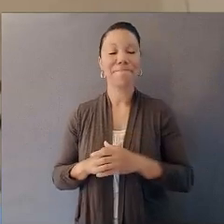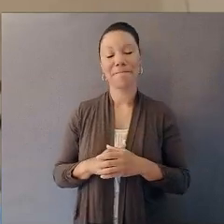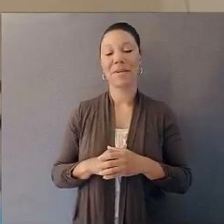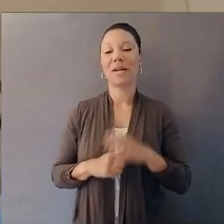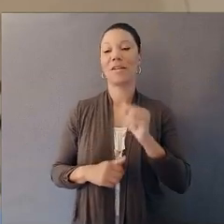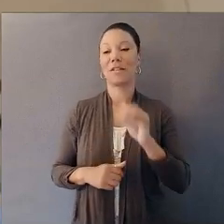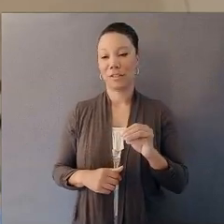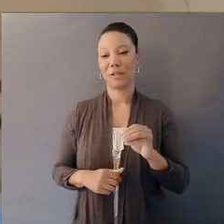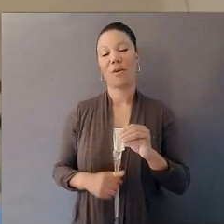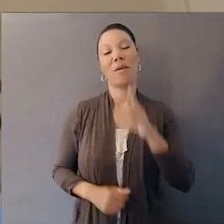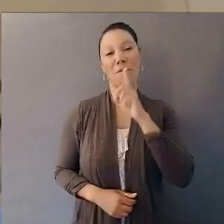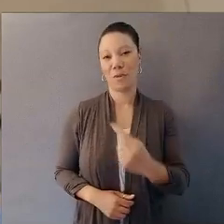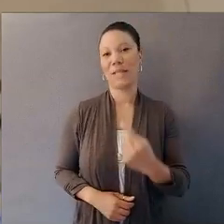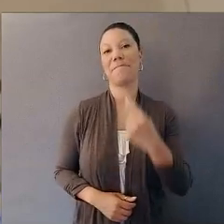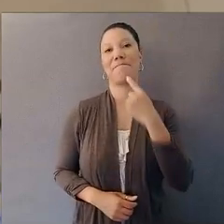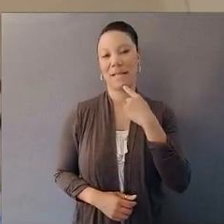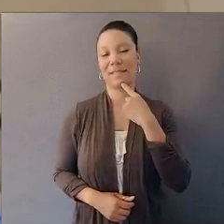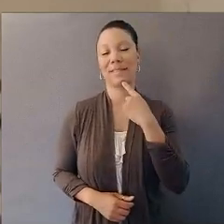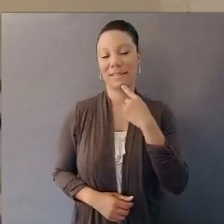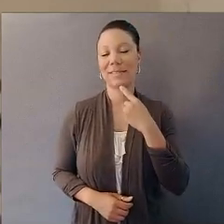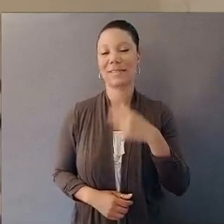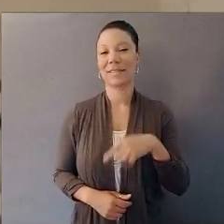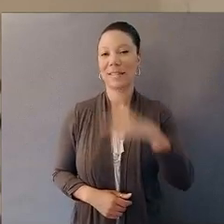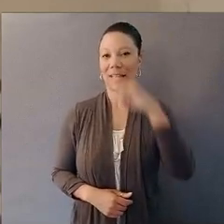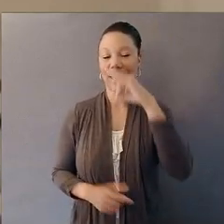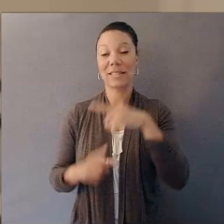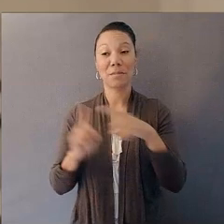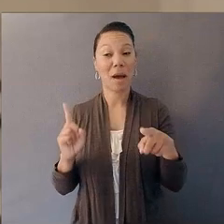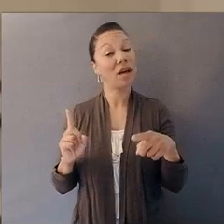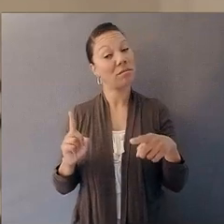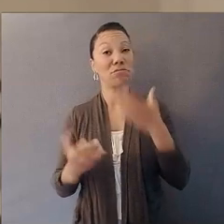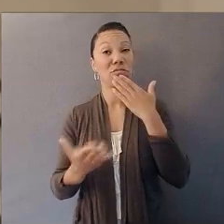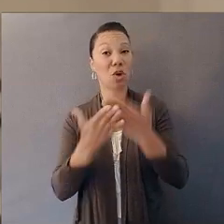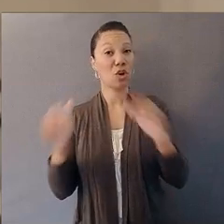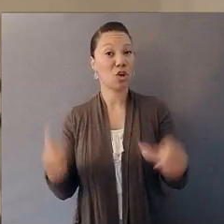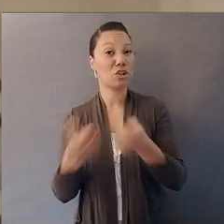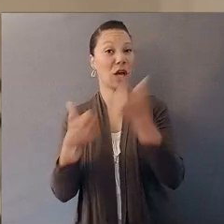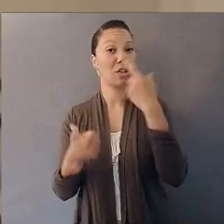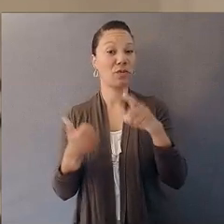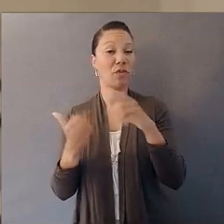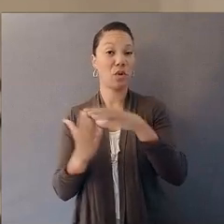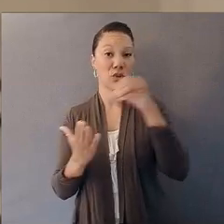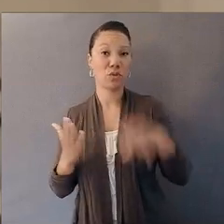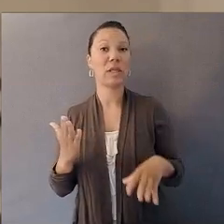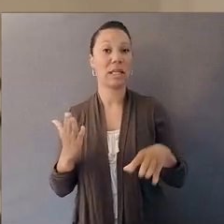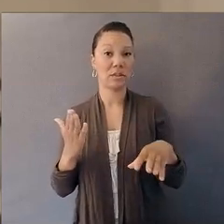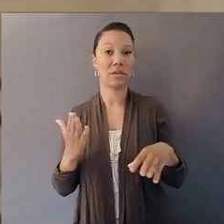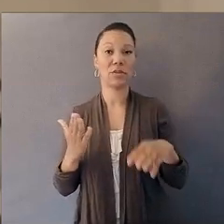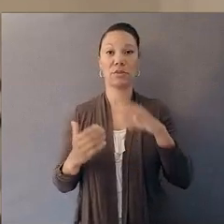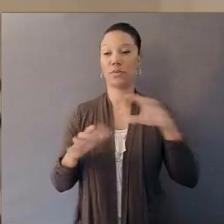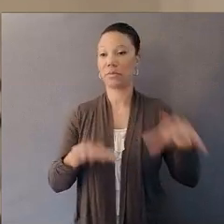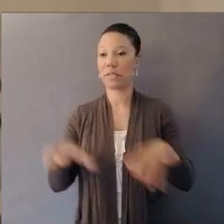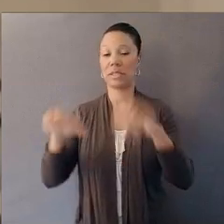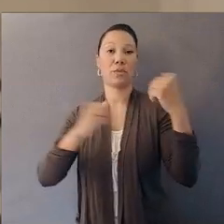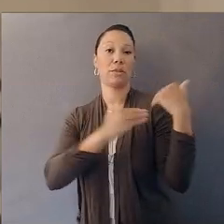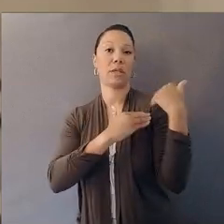I absolutely miss more than anything, but I think it's a good challenge for the kids to really step it up and kind of take personal accountability for their